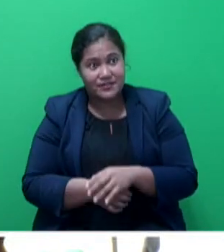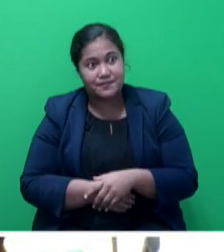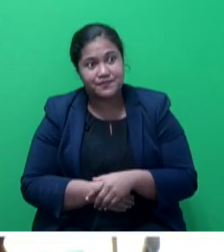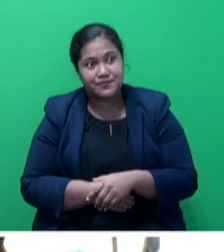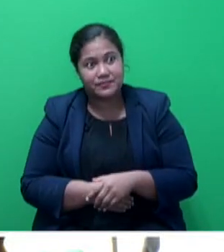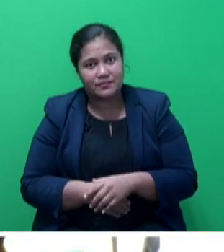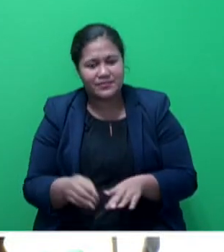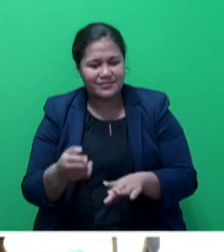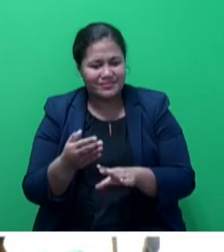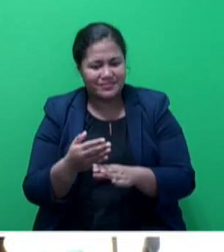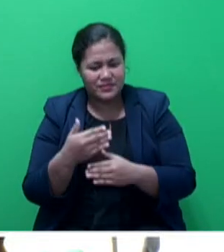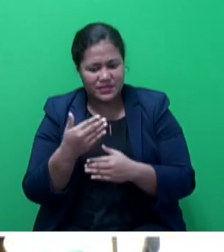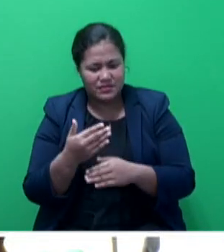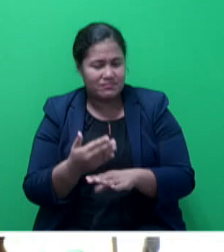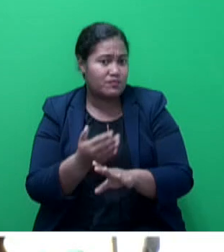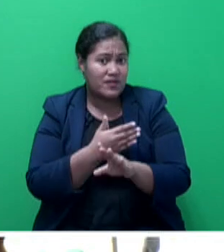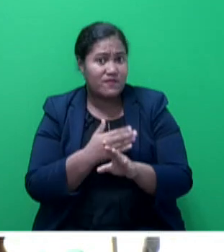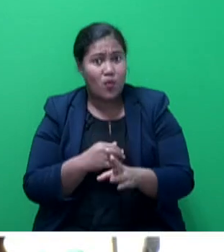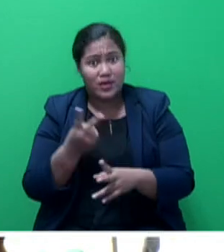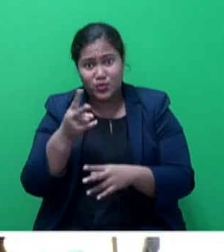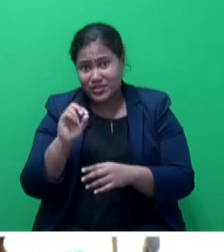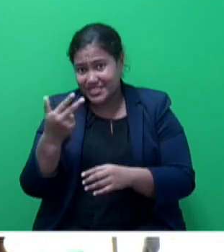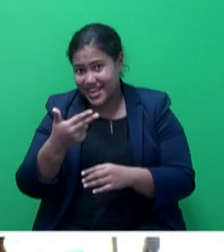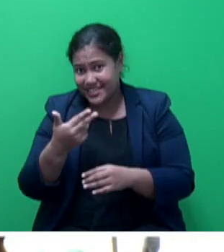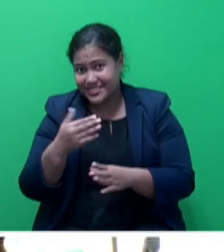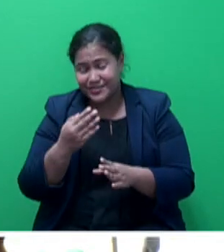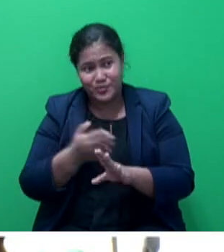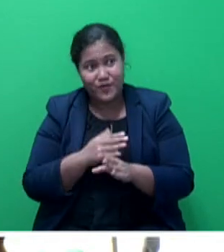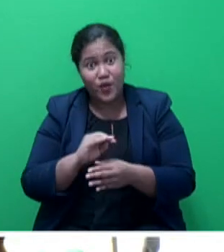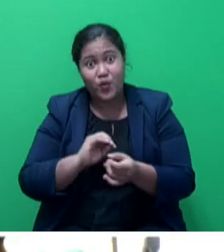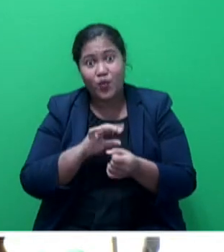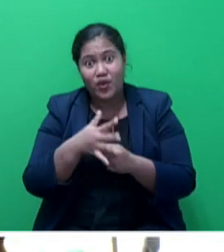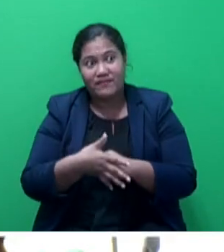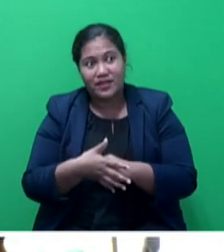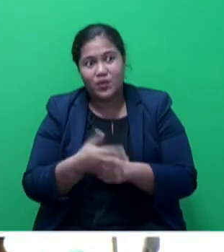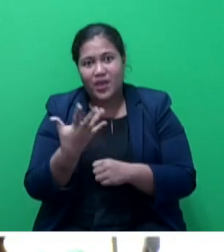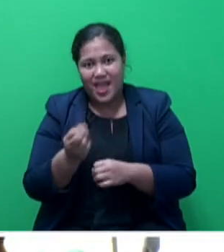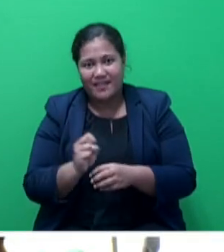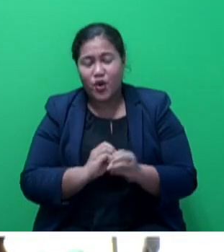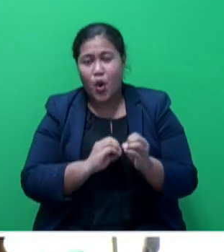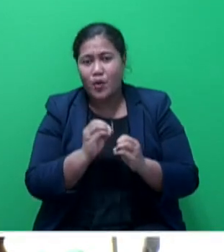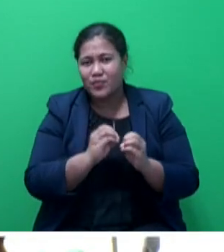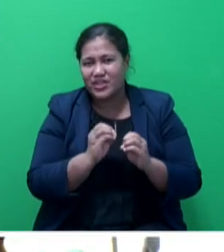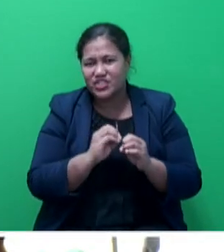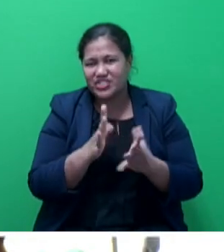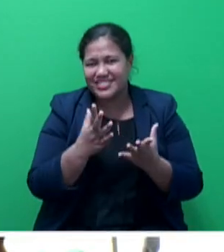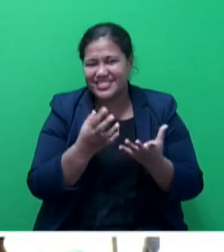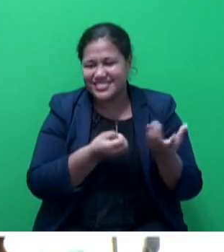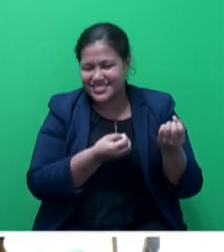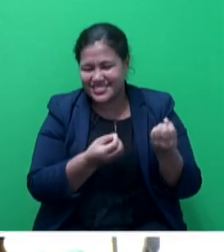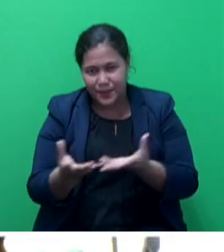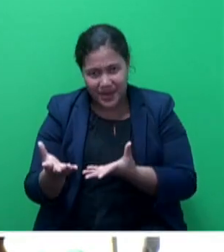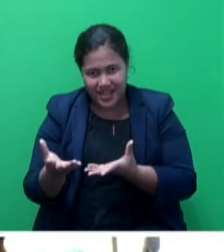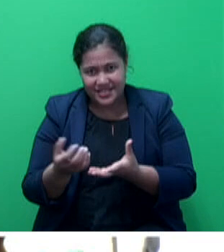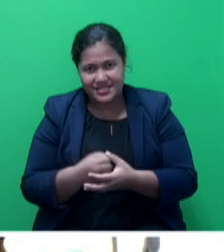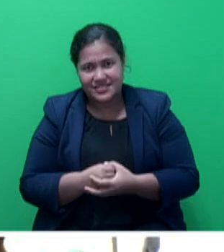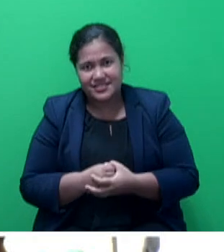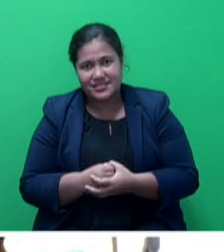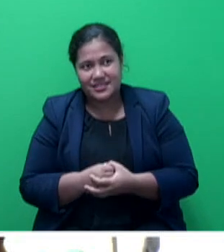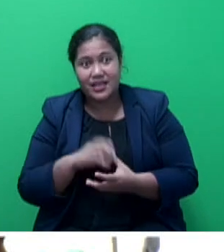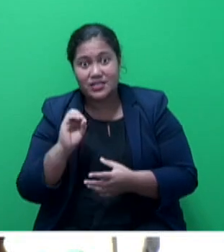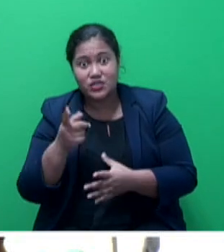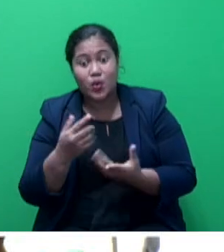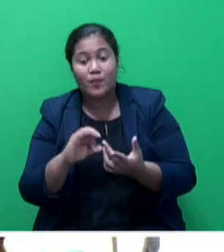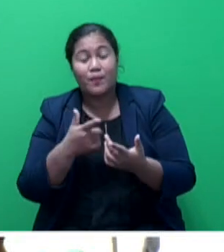to 2019, before COVID, we have always had what we call an operational surplus. In other words, we've collected